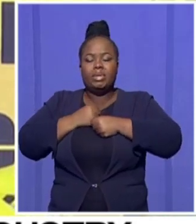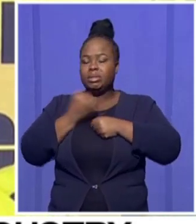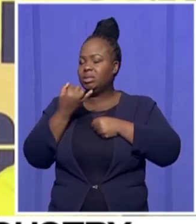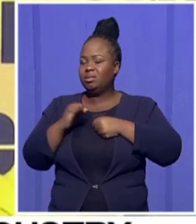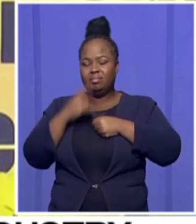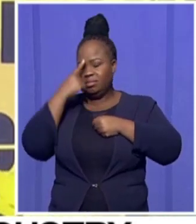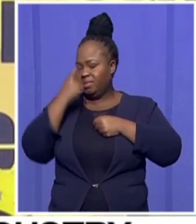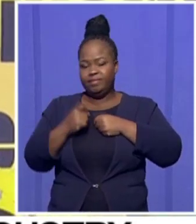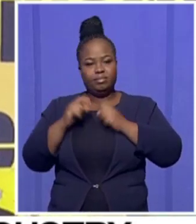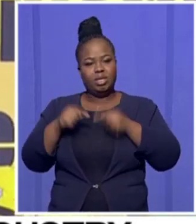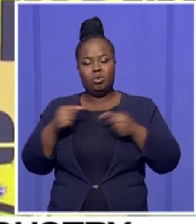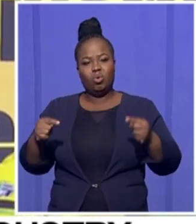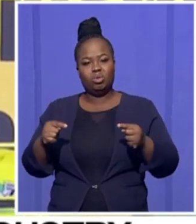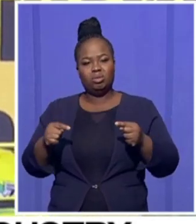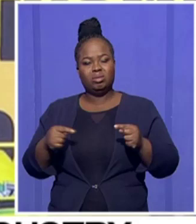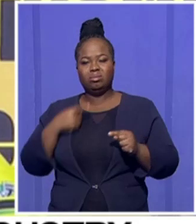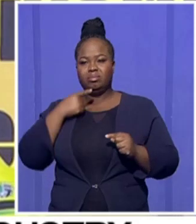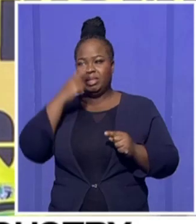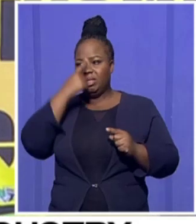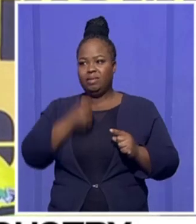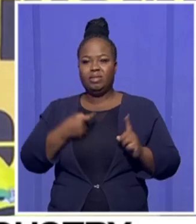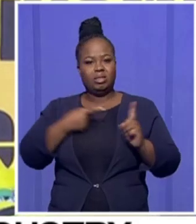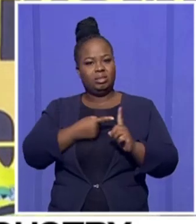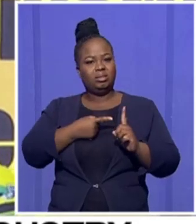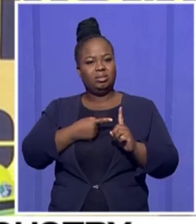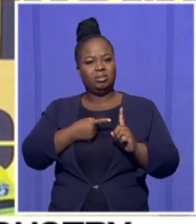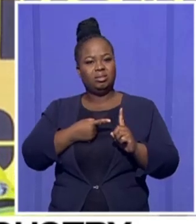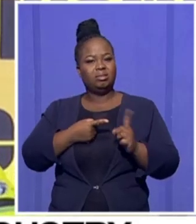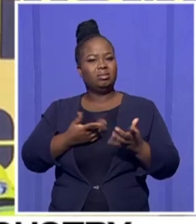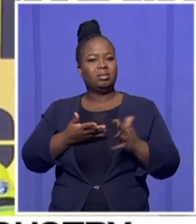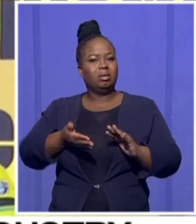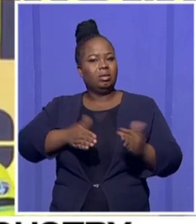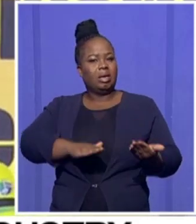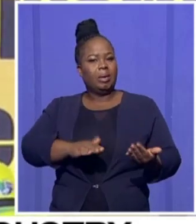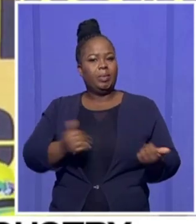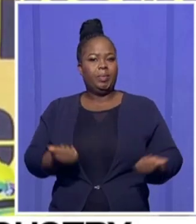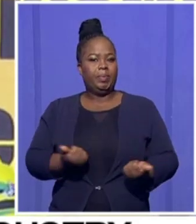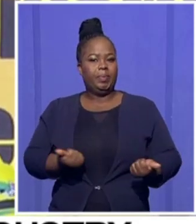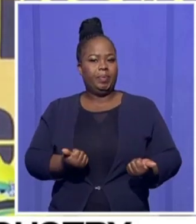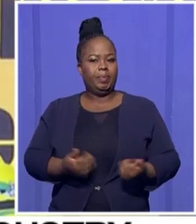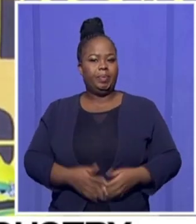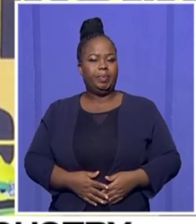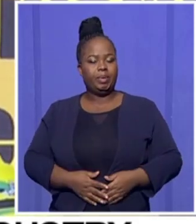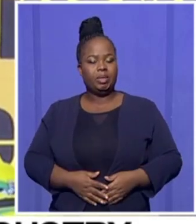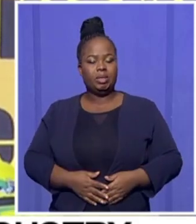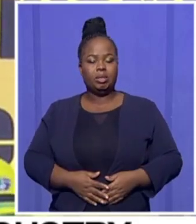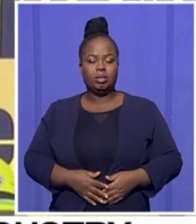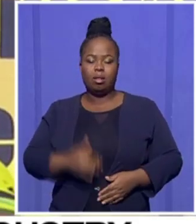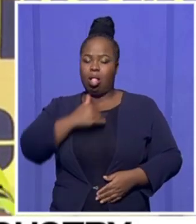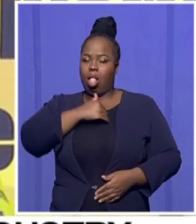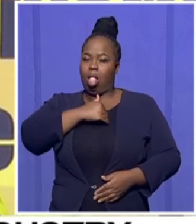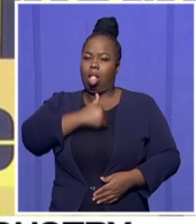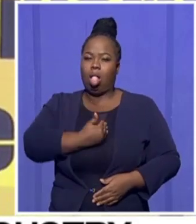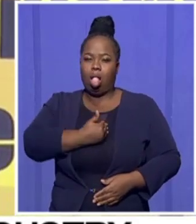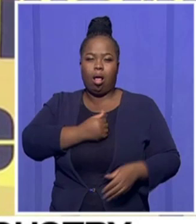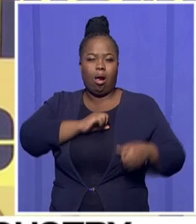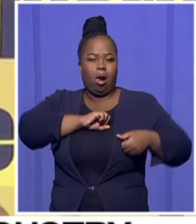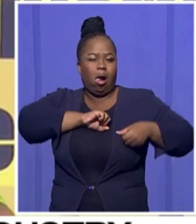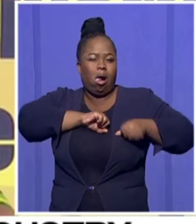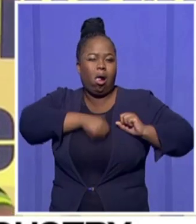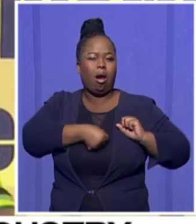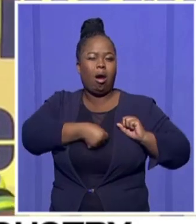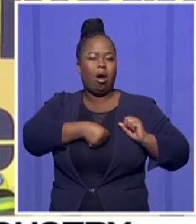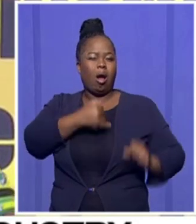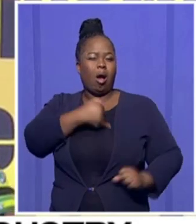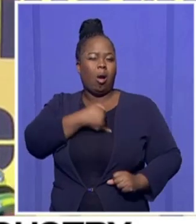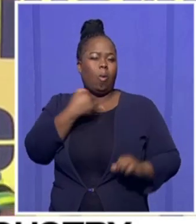speaking of him in the past tense. The pain is unbearable. The